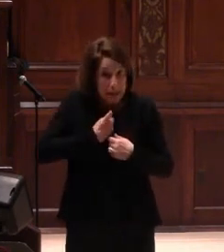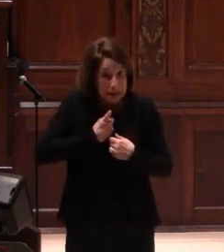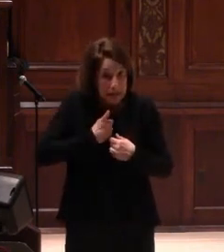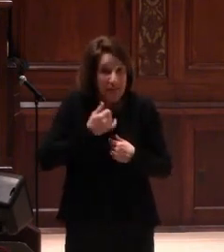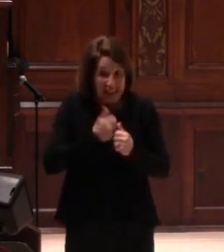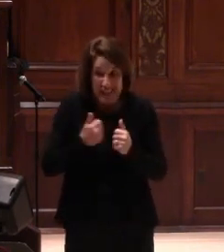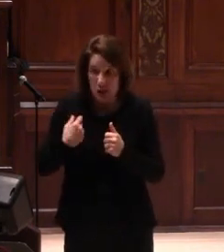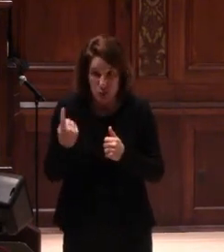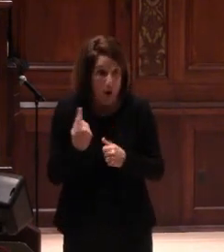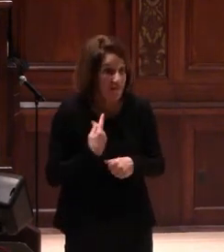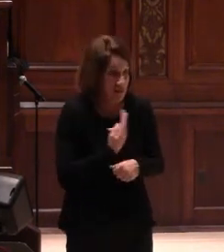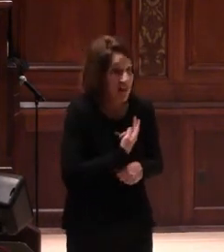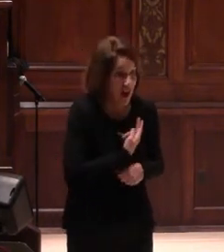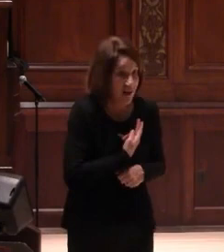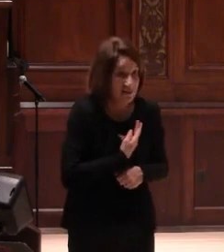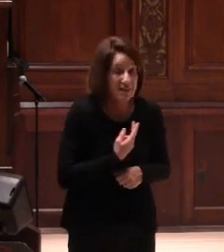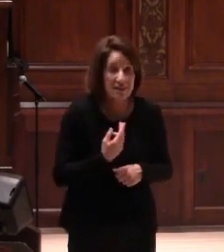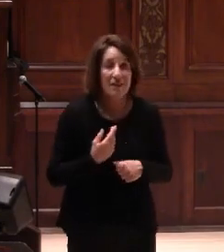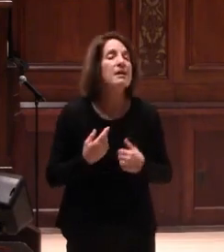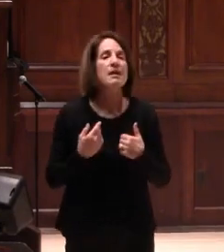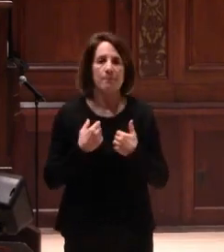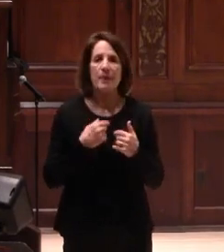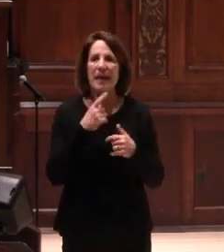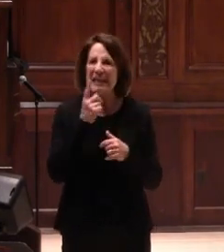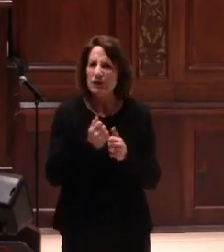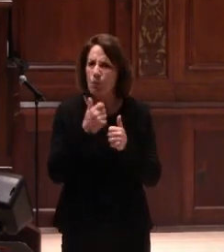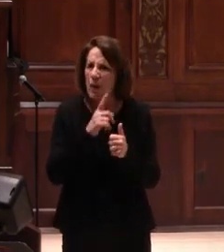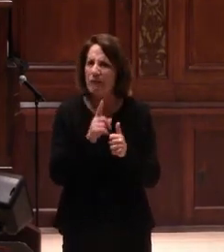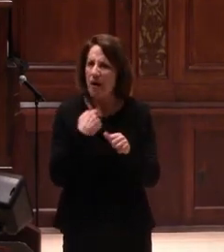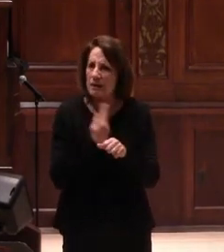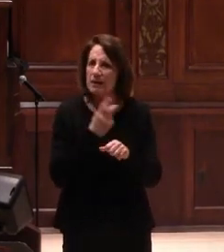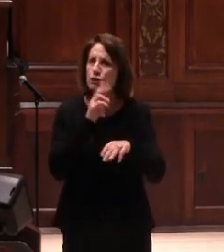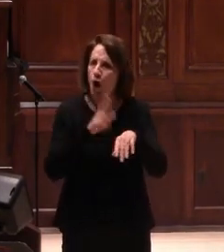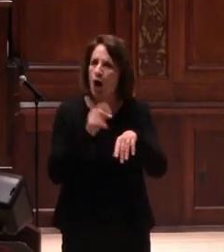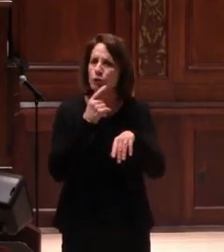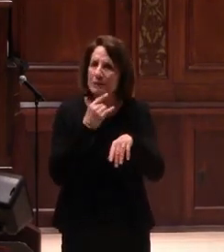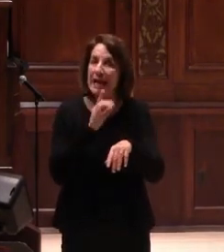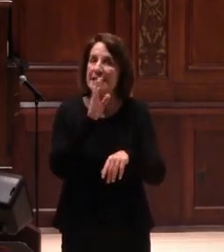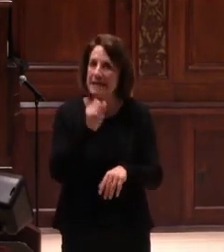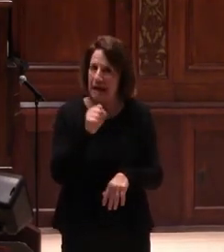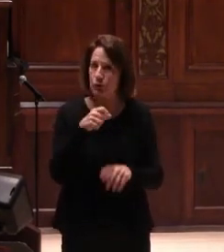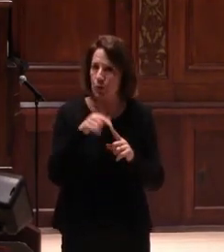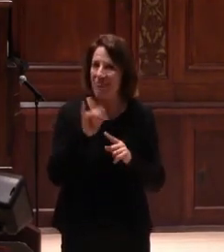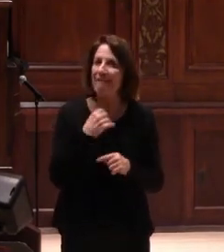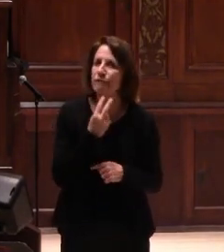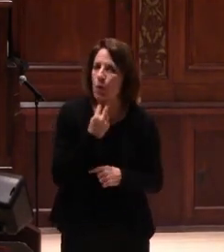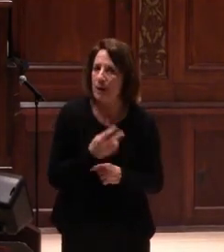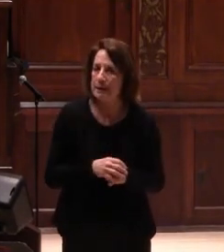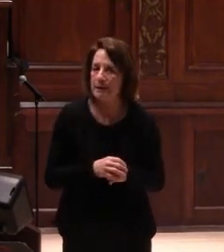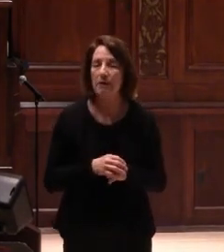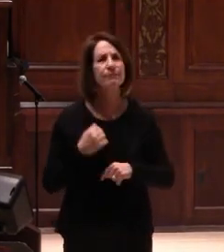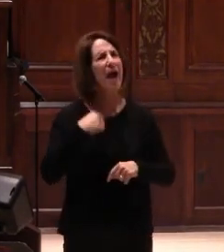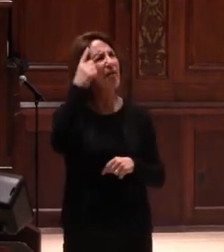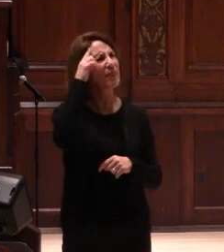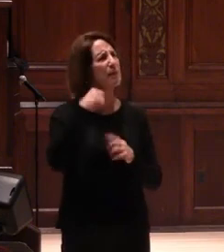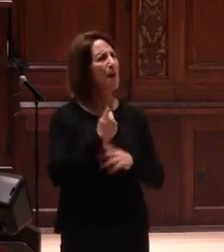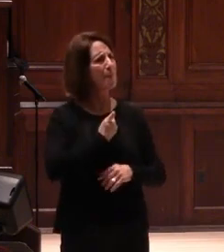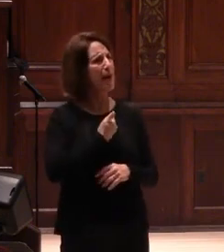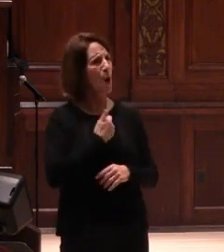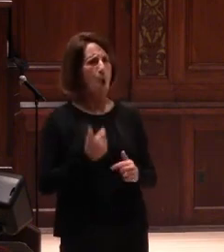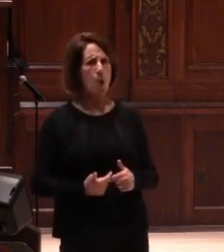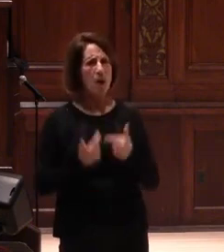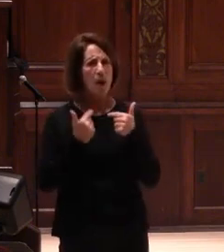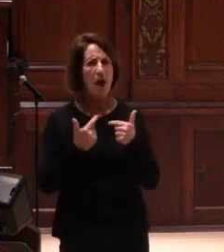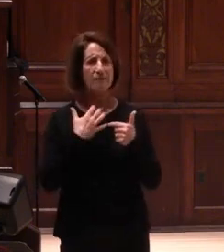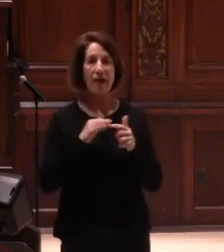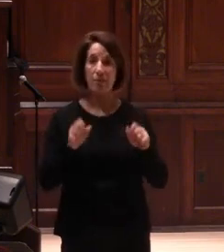that each one of us is called to say yes to." I think about my own life and times that miracles have happened because I've